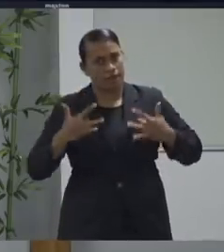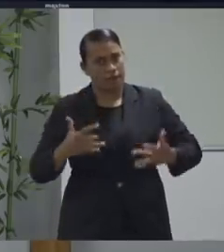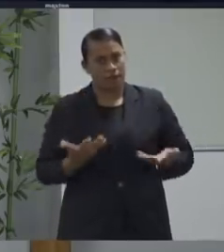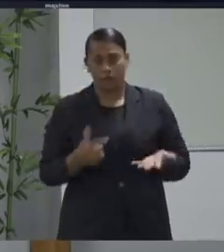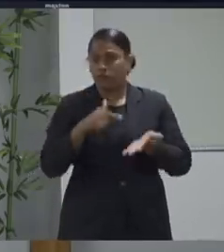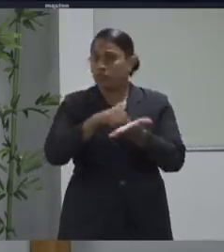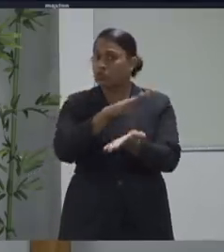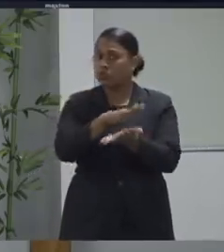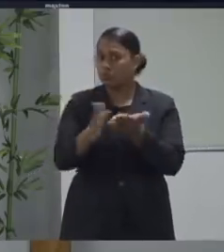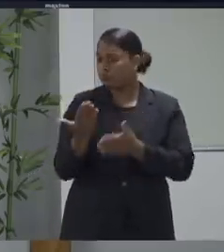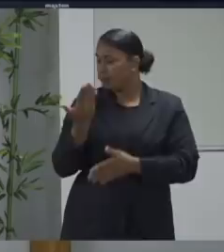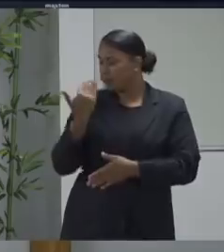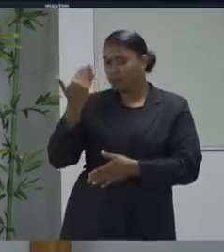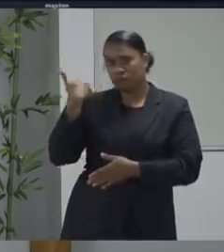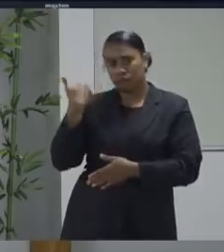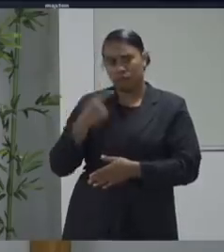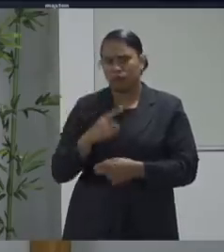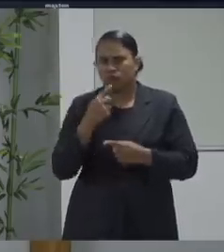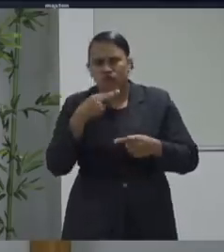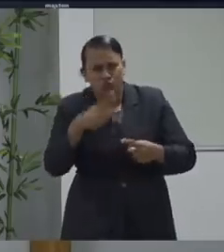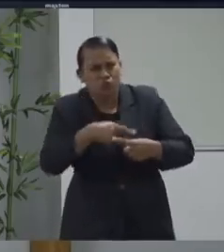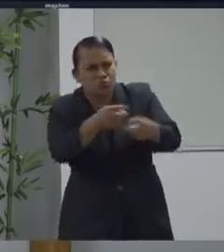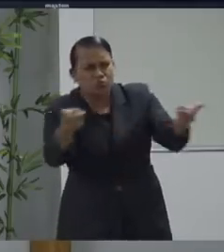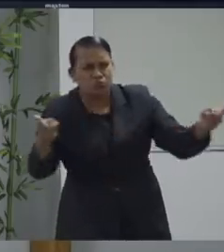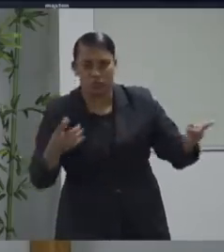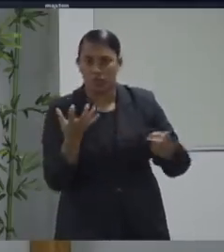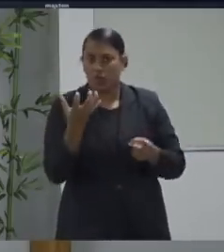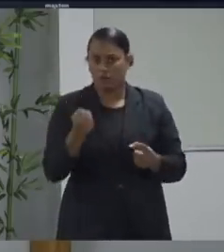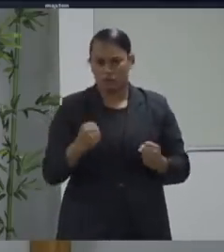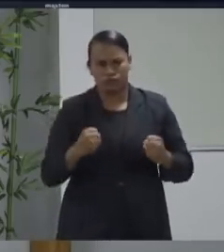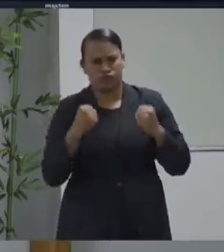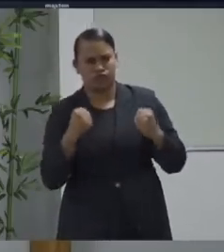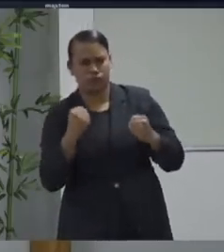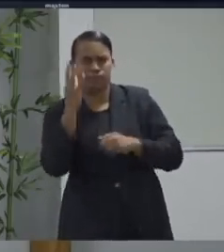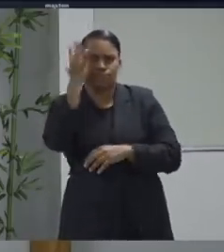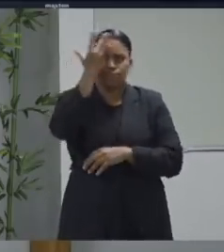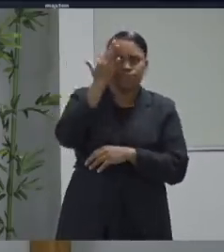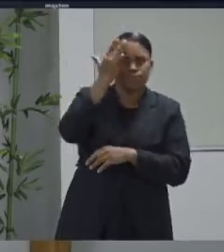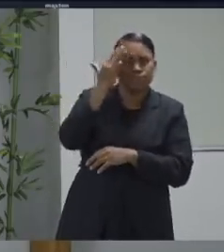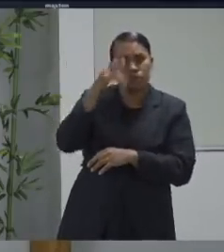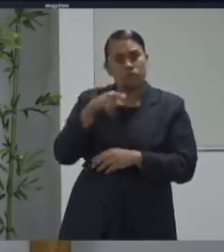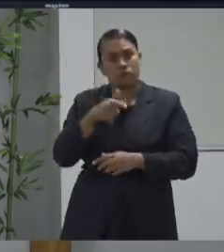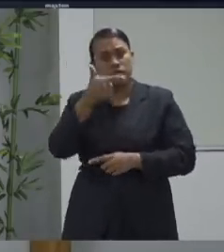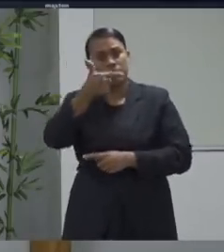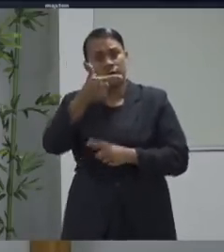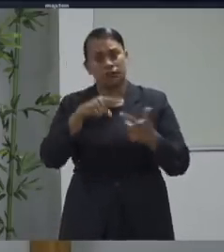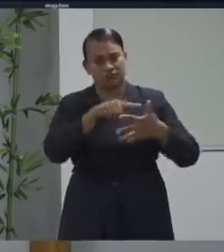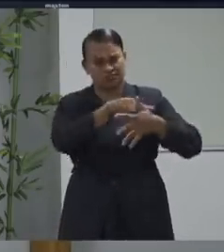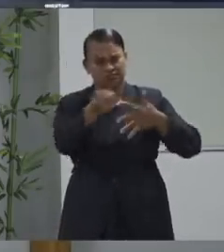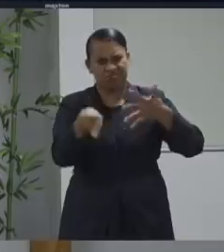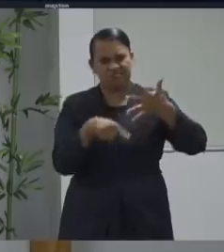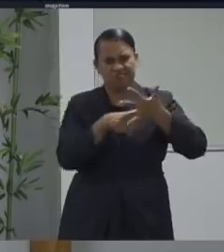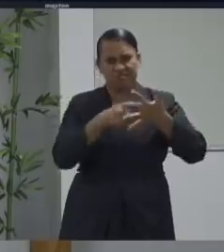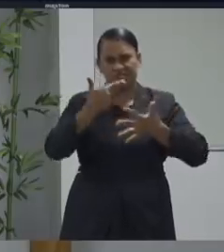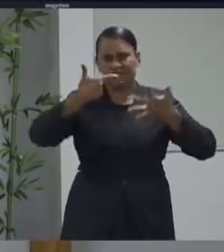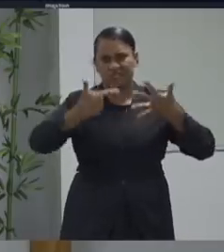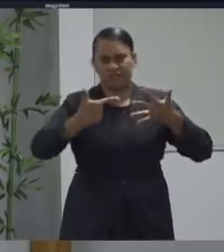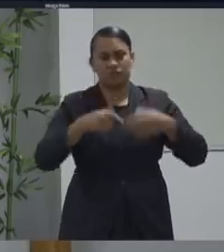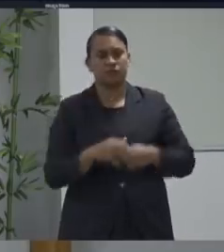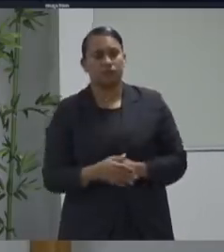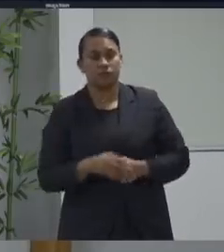told you we had a strong suspicion of how the 6 and 7 cases of COVID-19 in Fiji contracted the